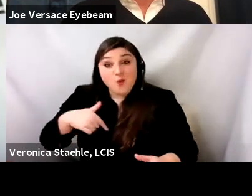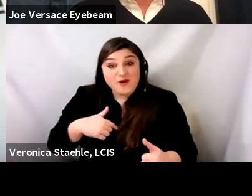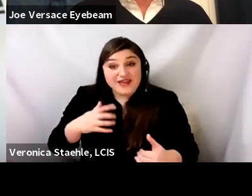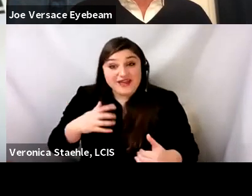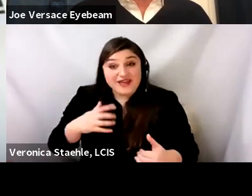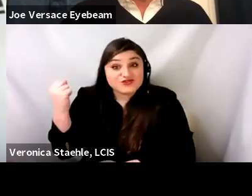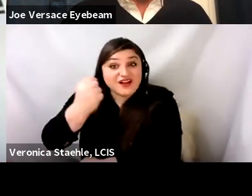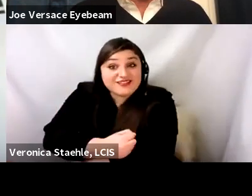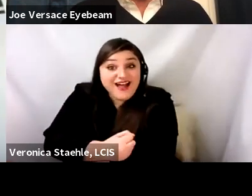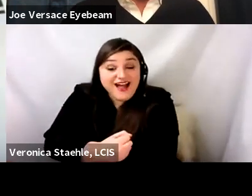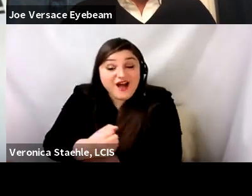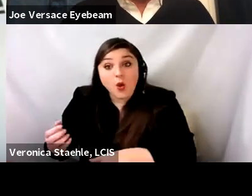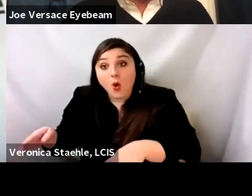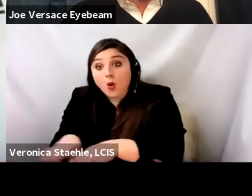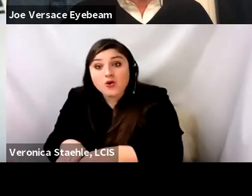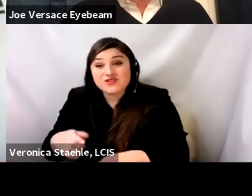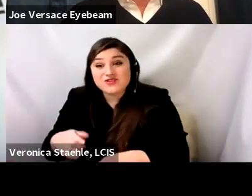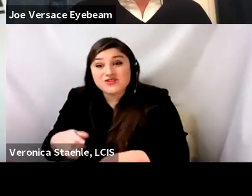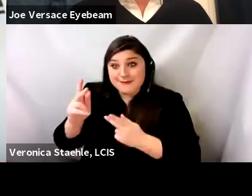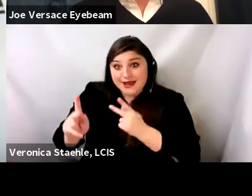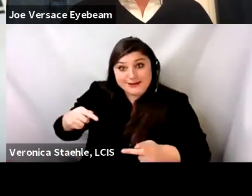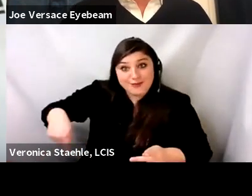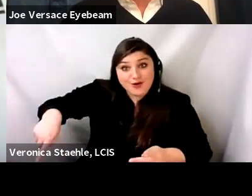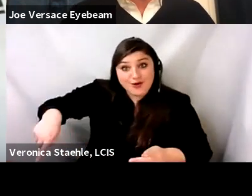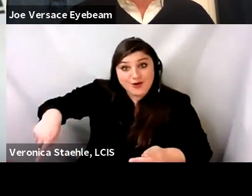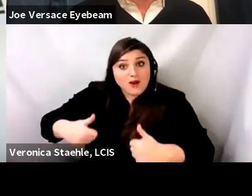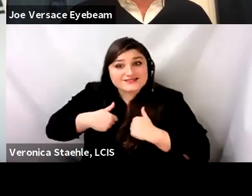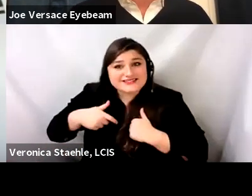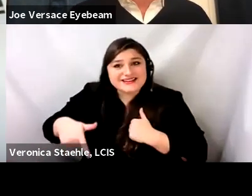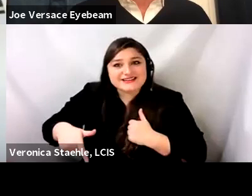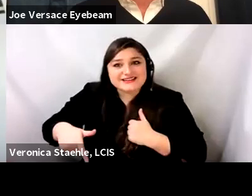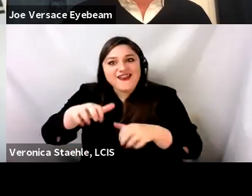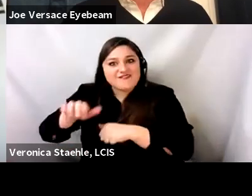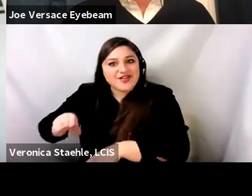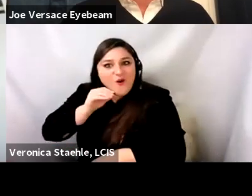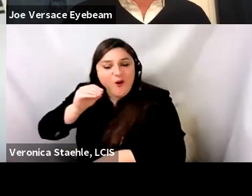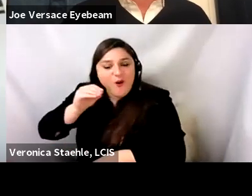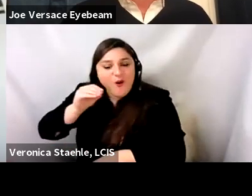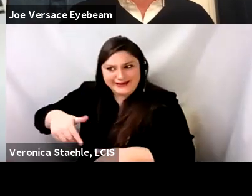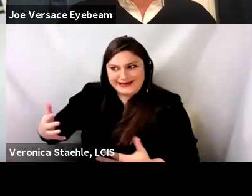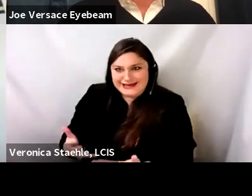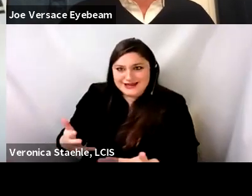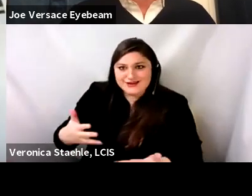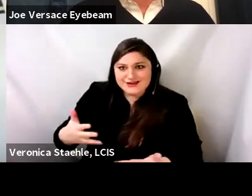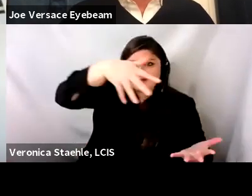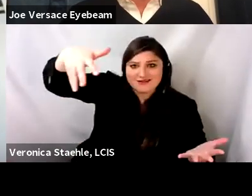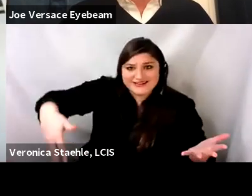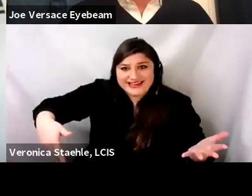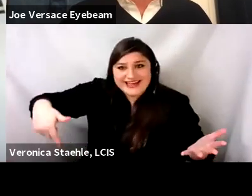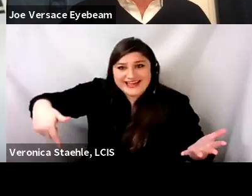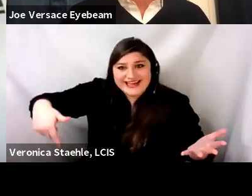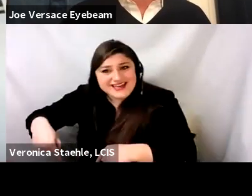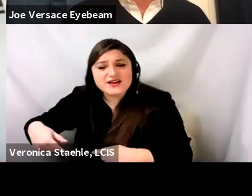home, not with no community, having just arrived, and we were in,